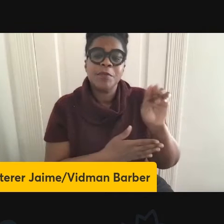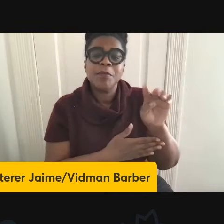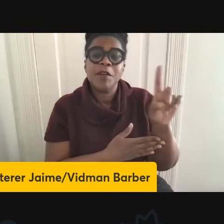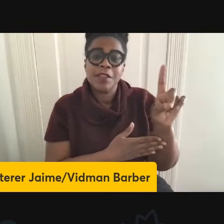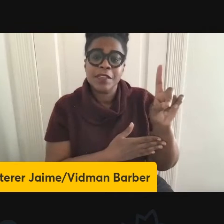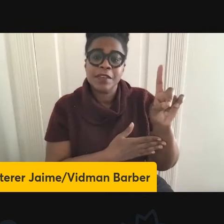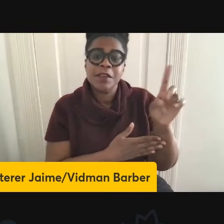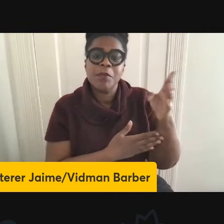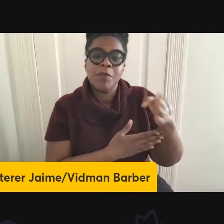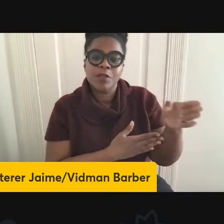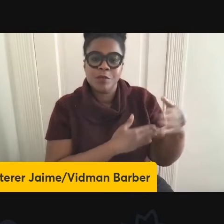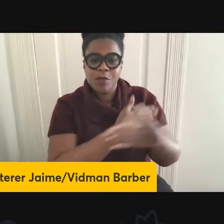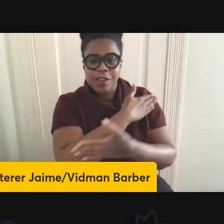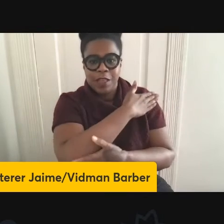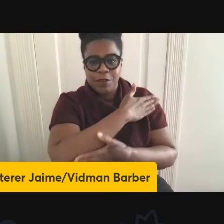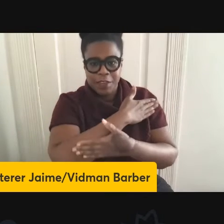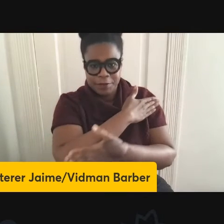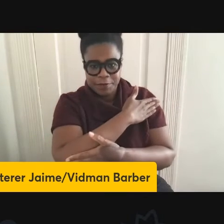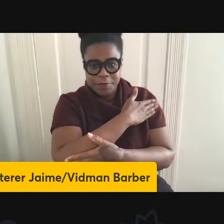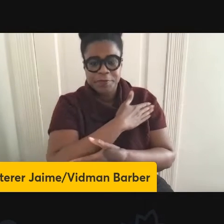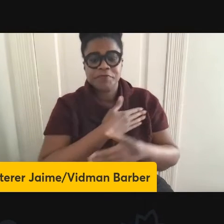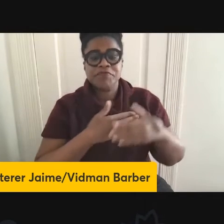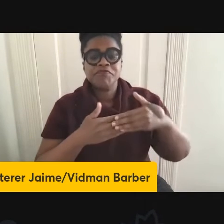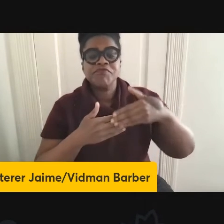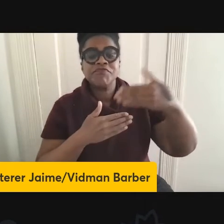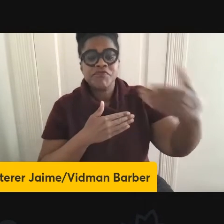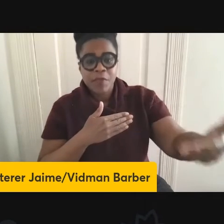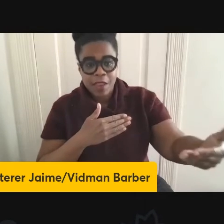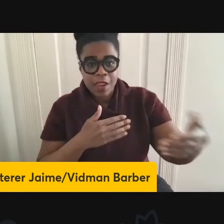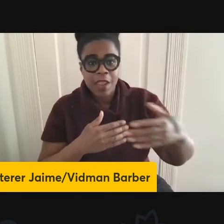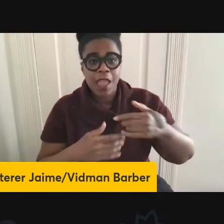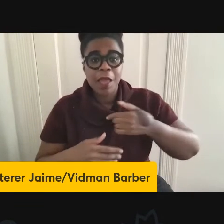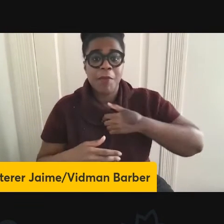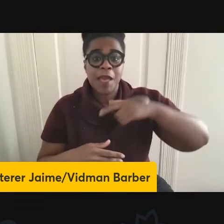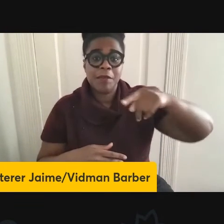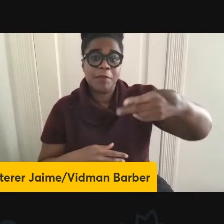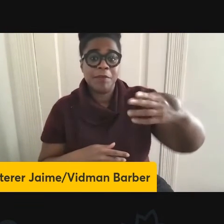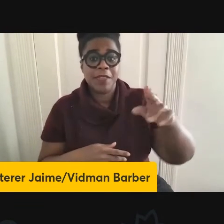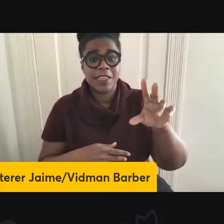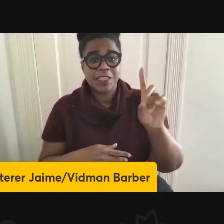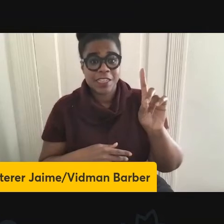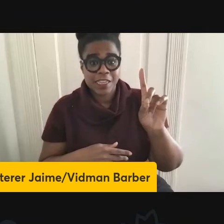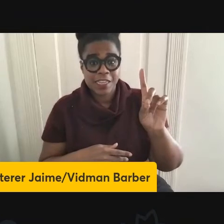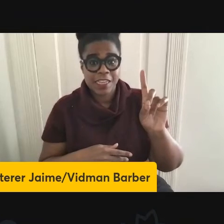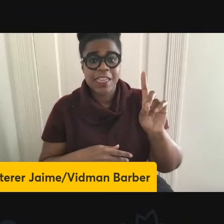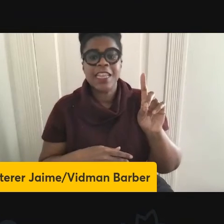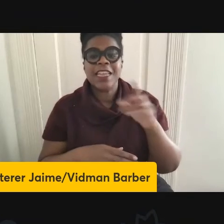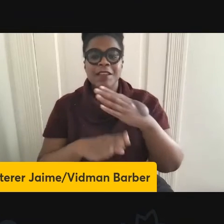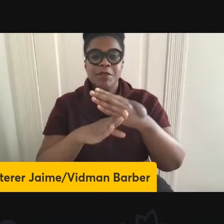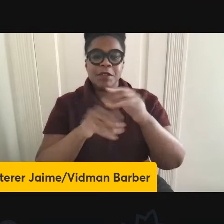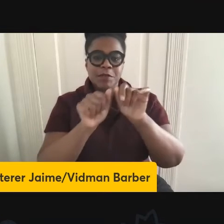County. From there, I went on to do my PhD in immunology